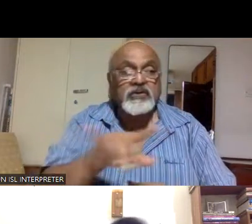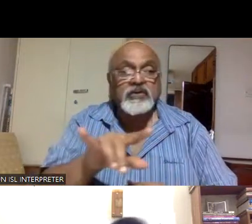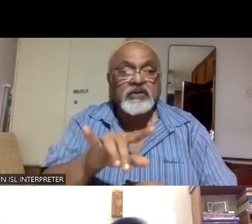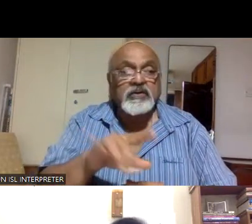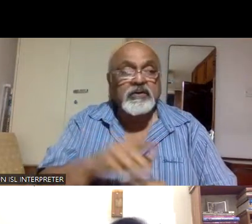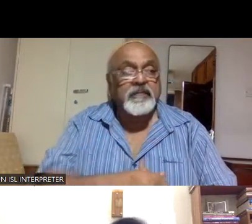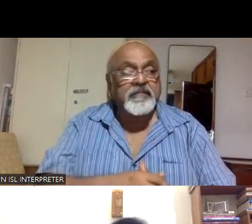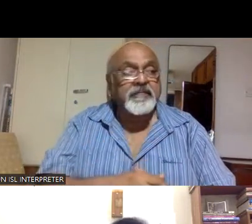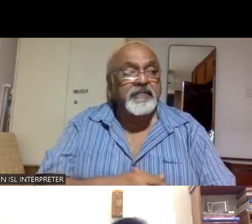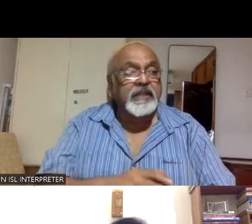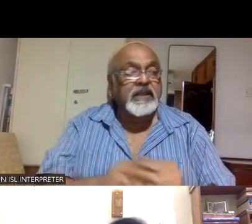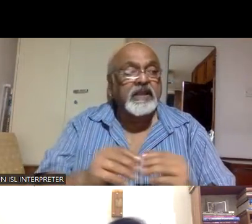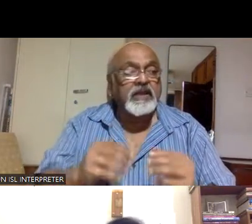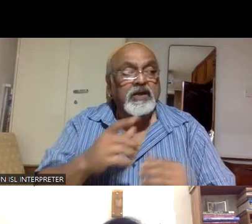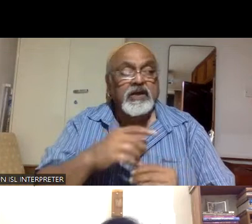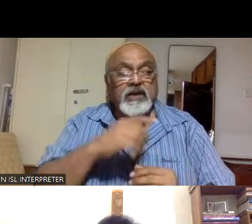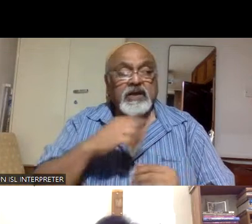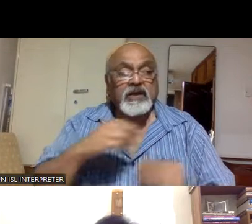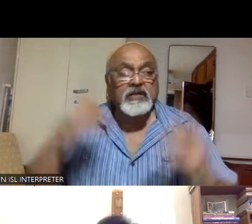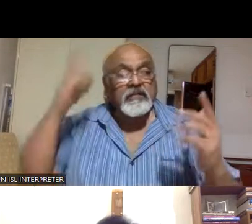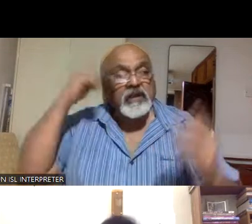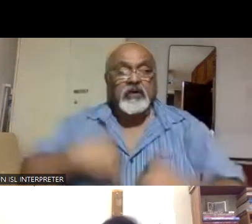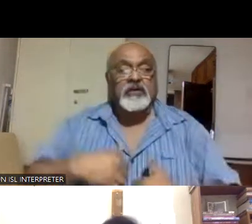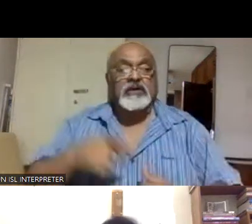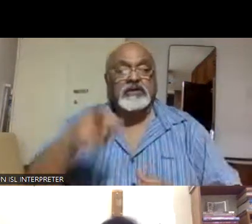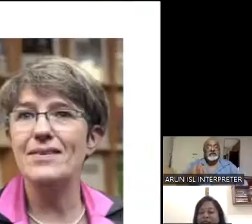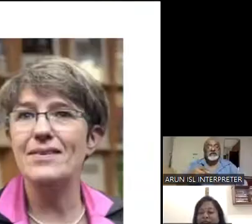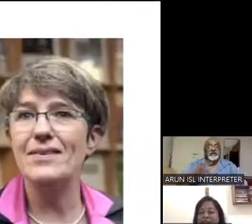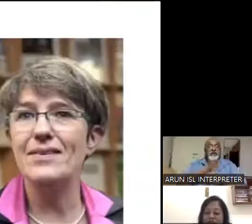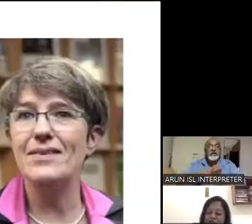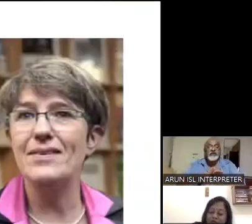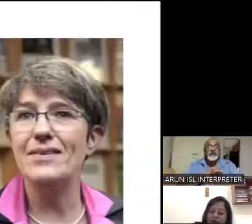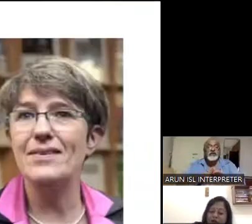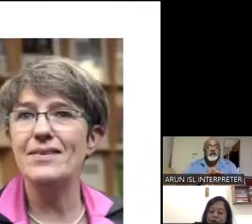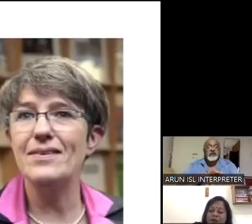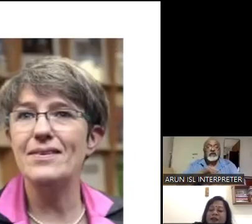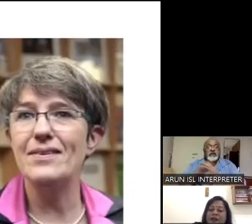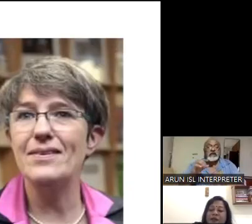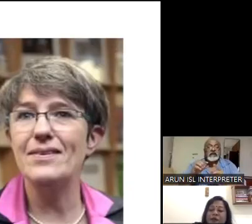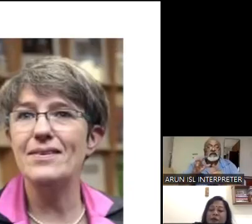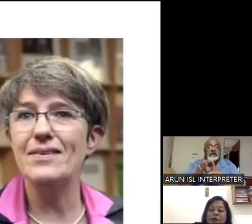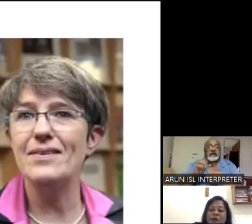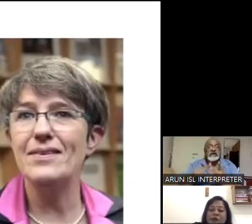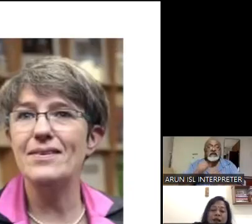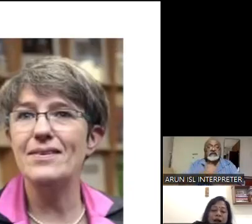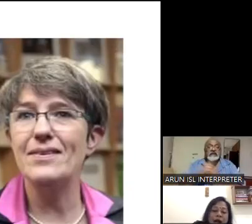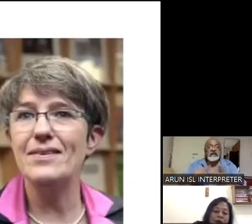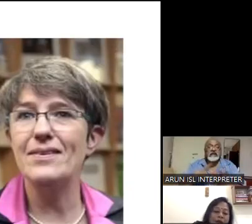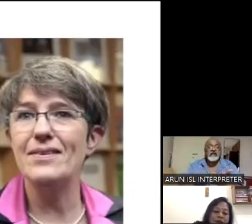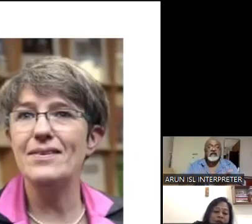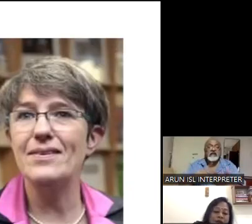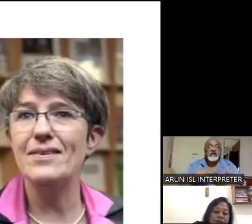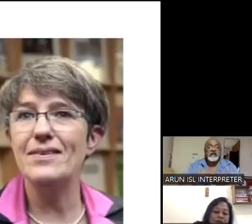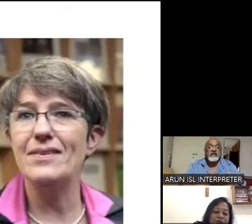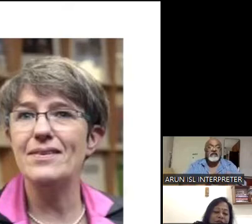will tell you about the woman with the black coat. She is Dr. Teresa Digener, a woman I look up to. How I